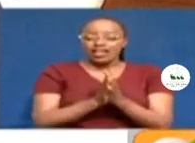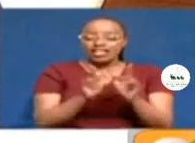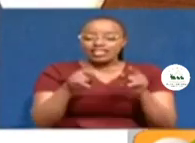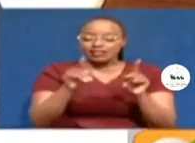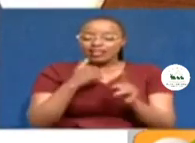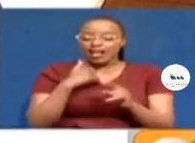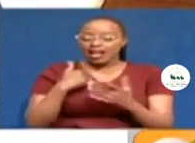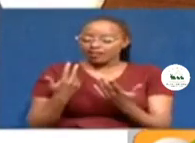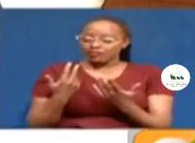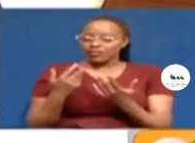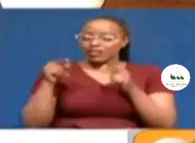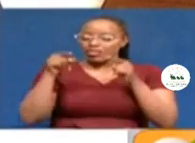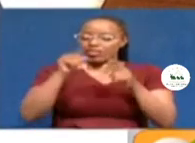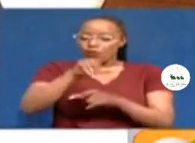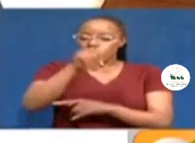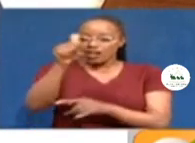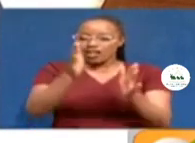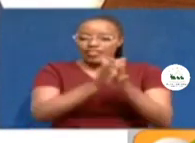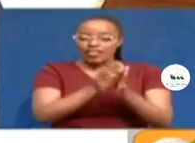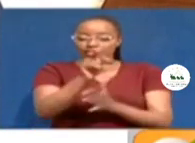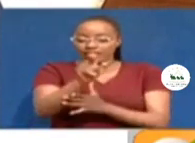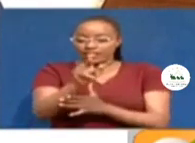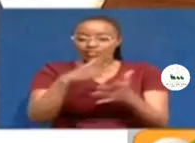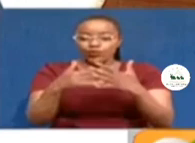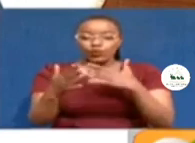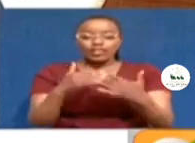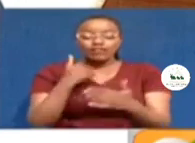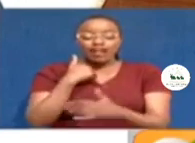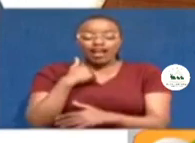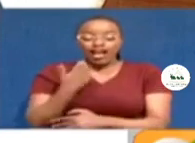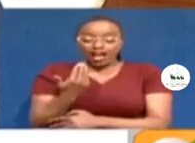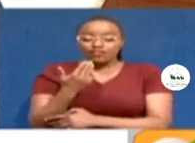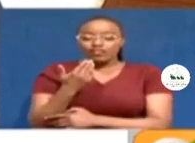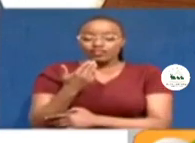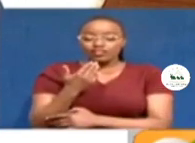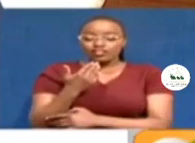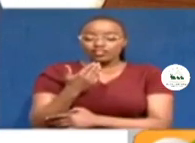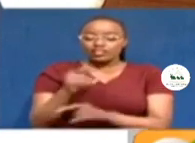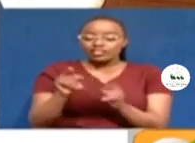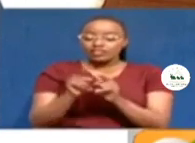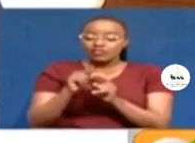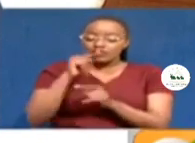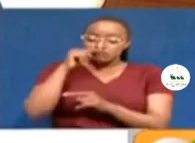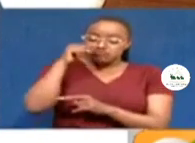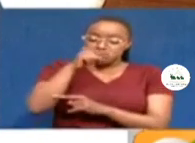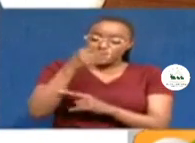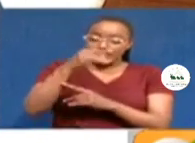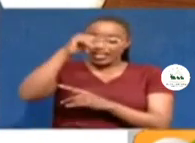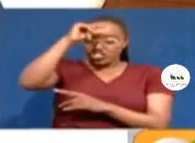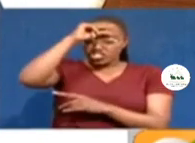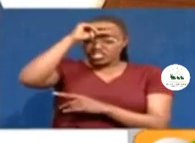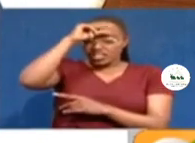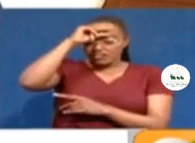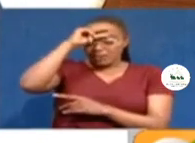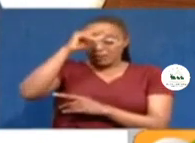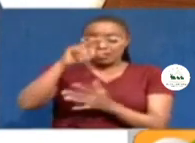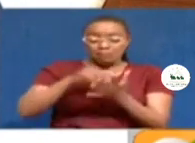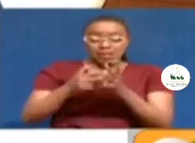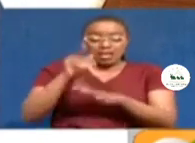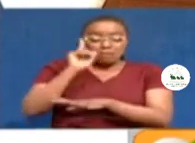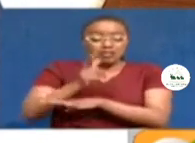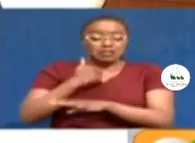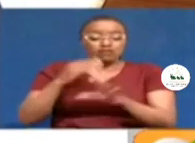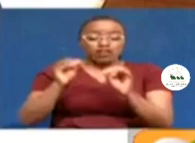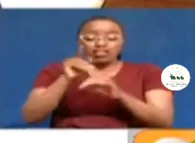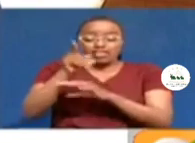daring each other. And what that has then engendered in the running of the government is indiscipline. And